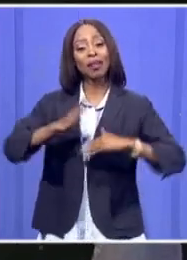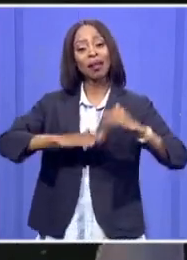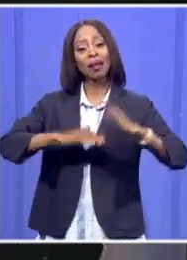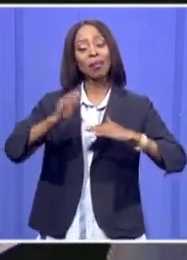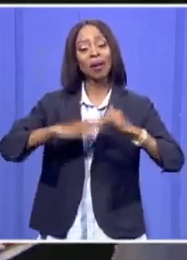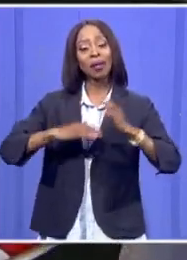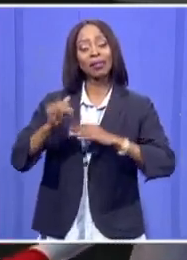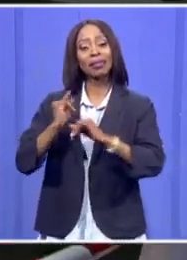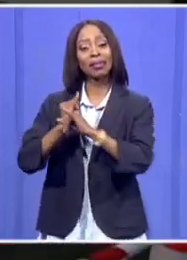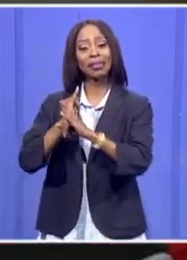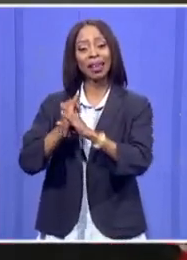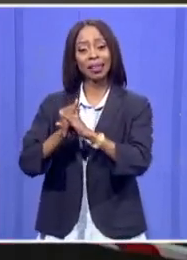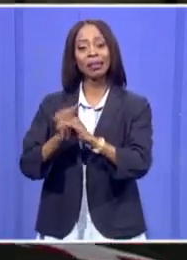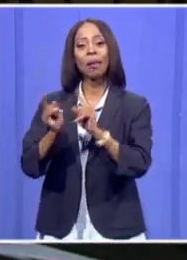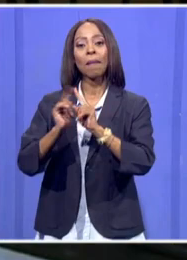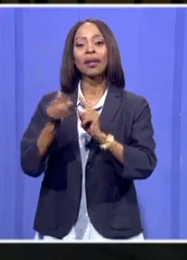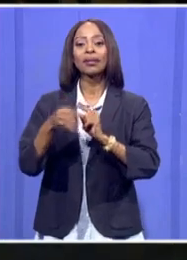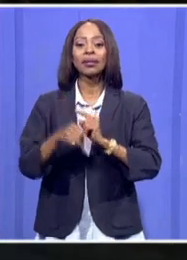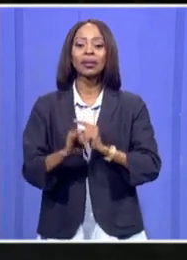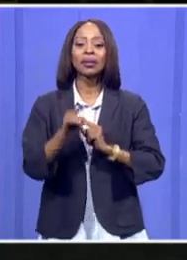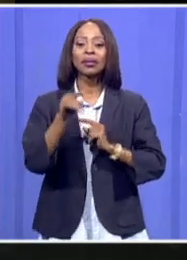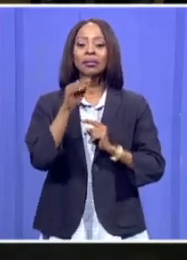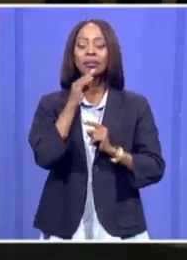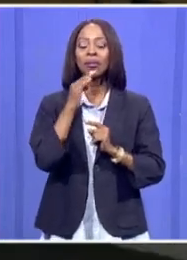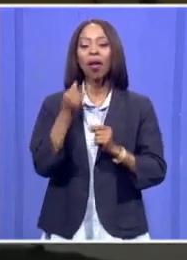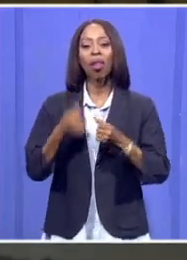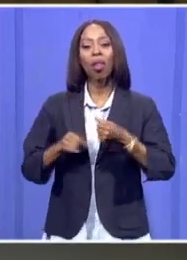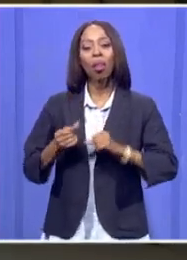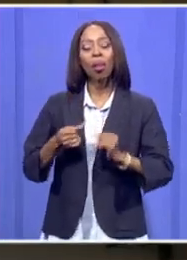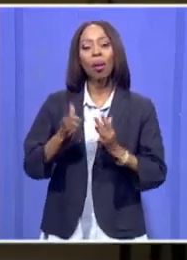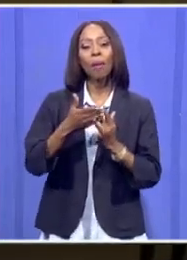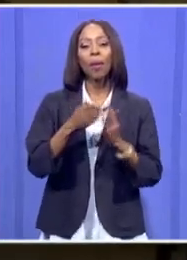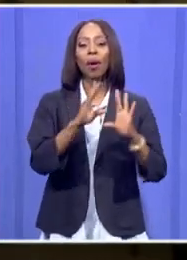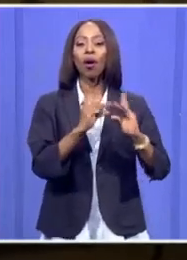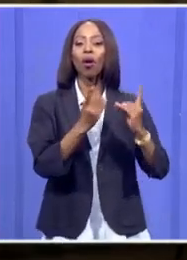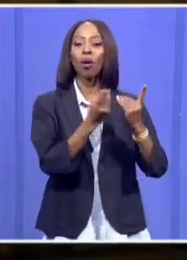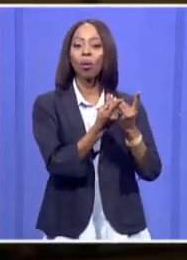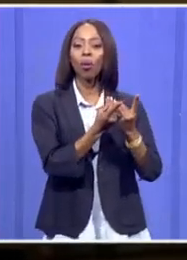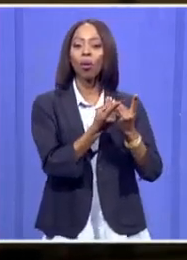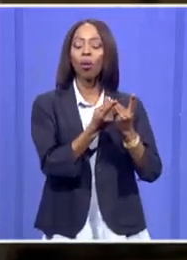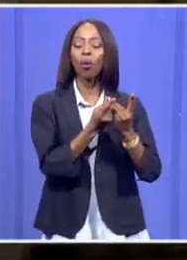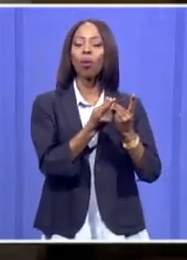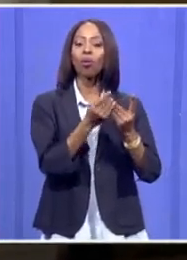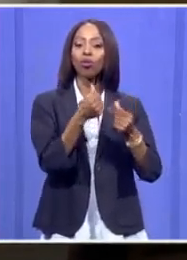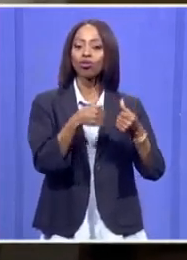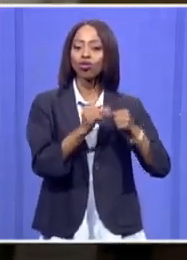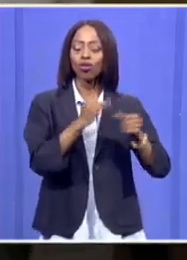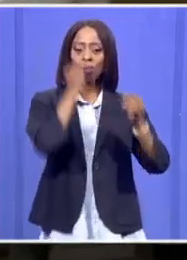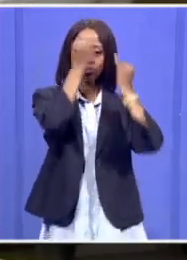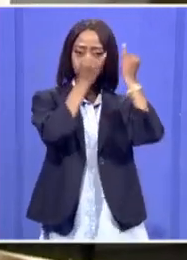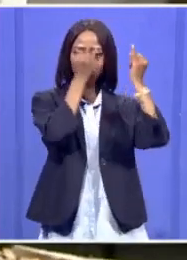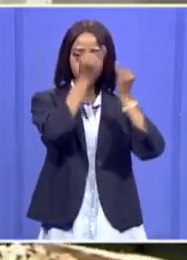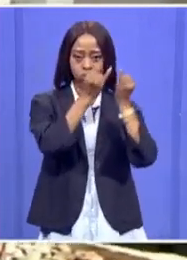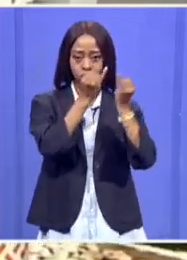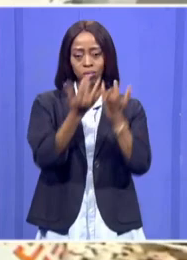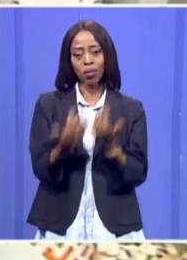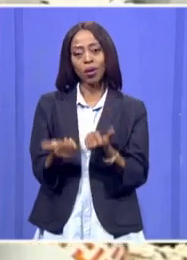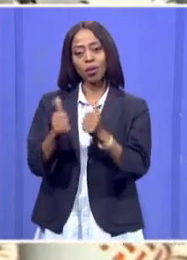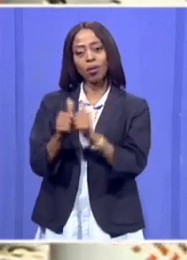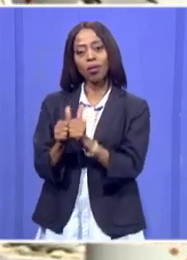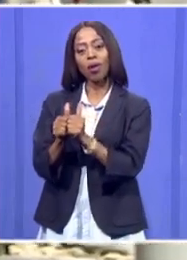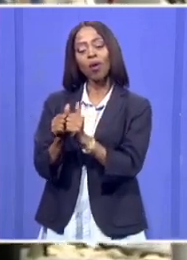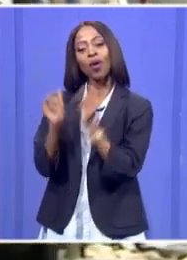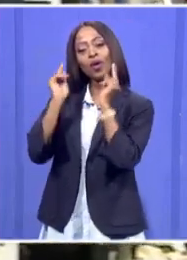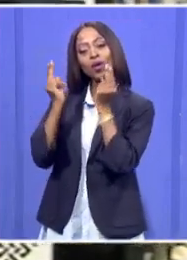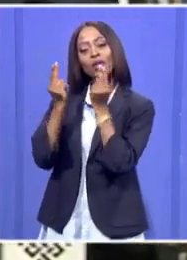launched as a form of laboratory between the Department of Science and Innovation and the